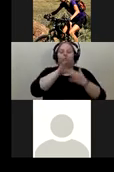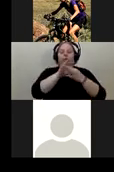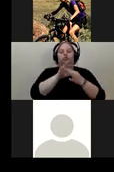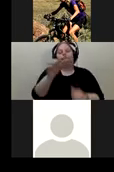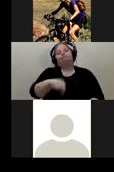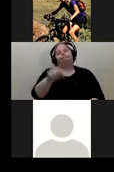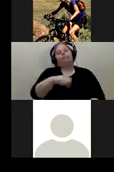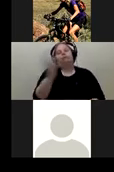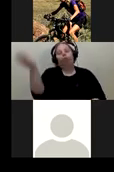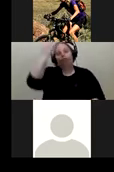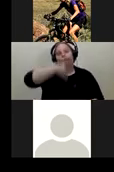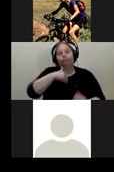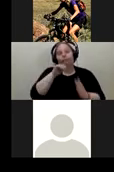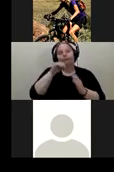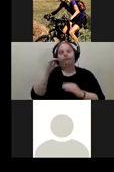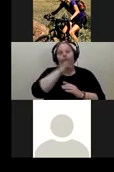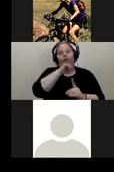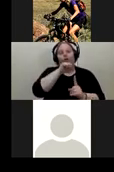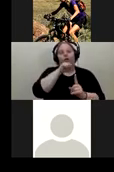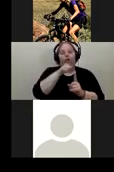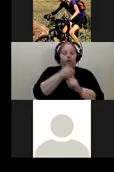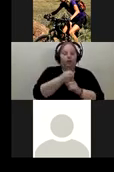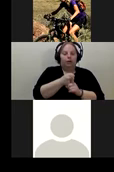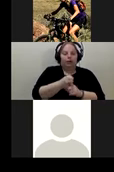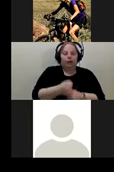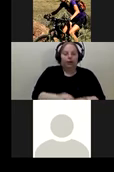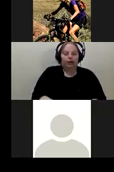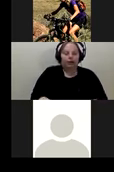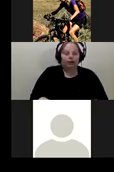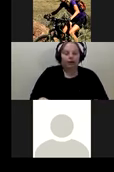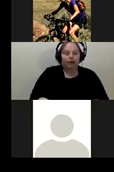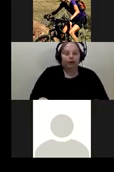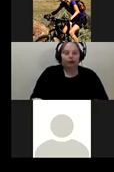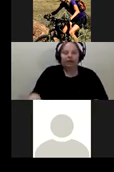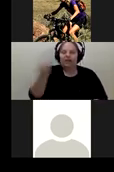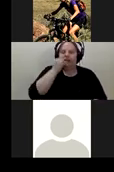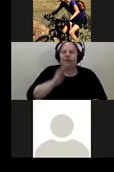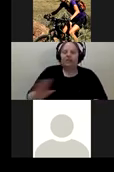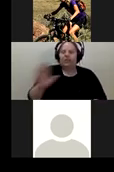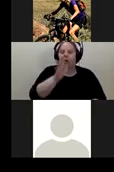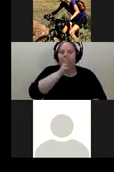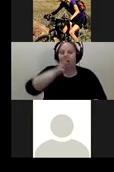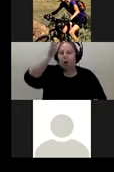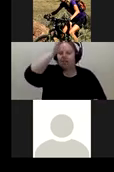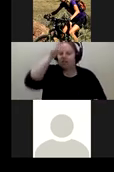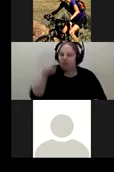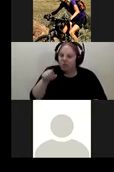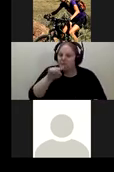overlooking fraud because you eat their parents. What are you, a zombie, Molly?